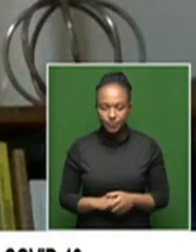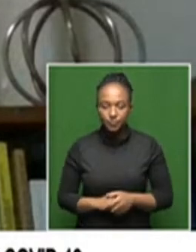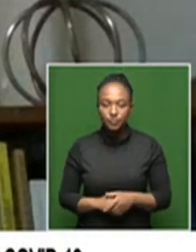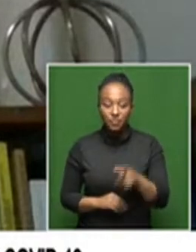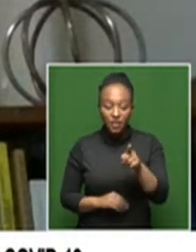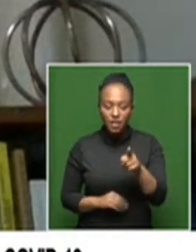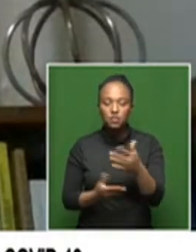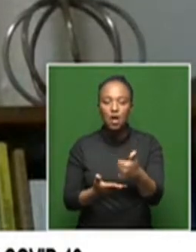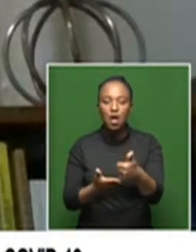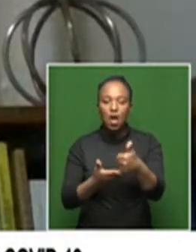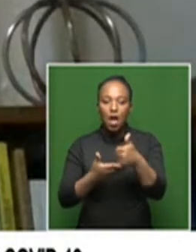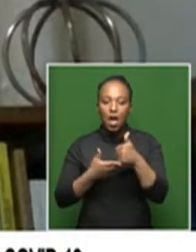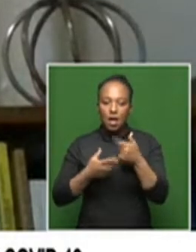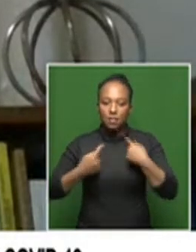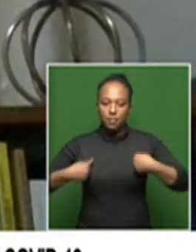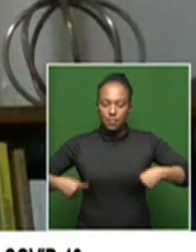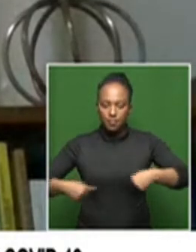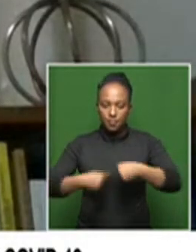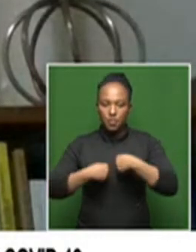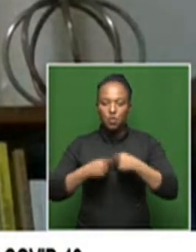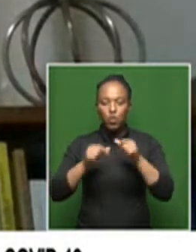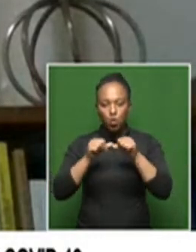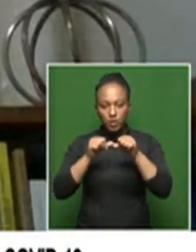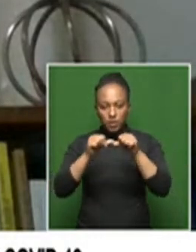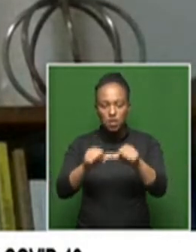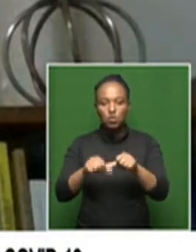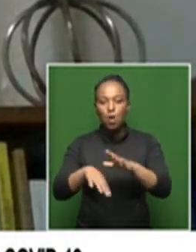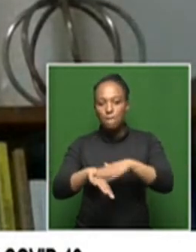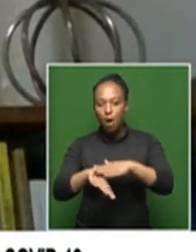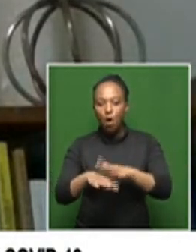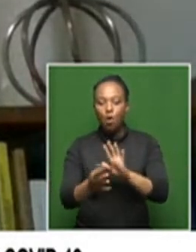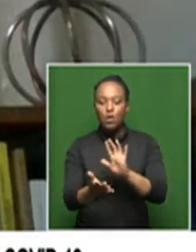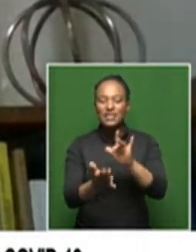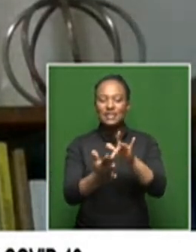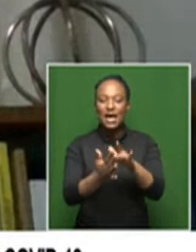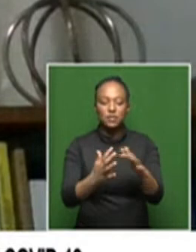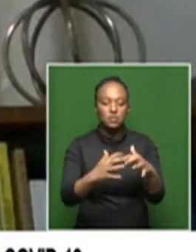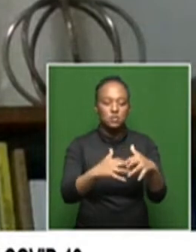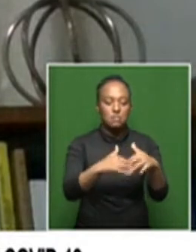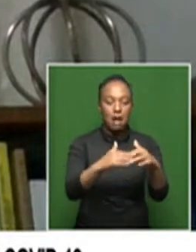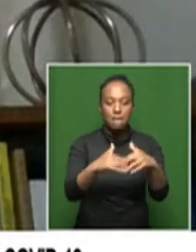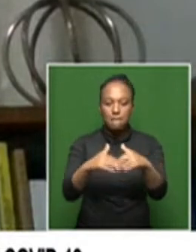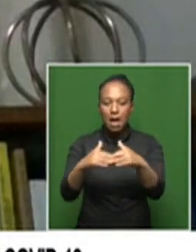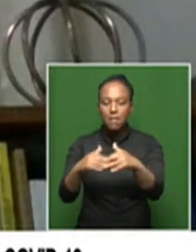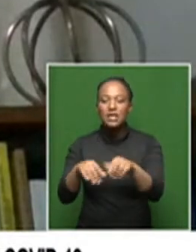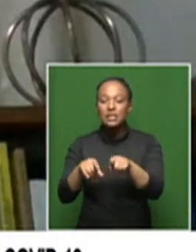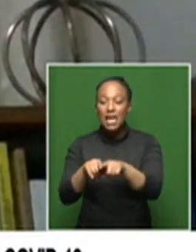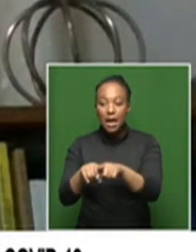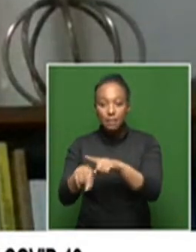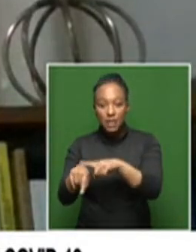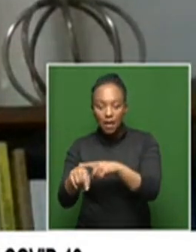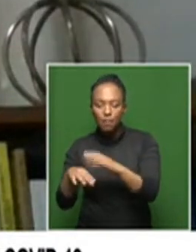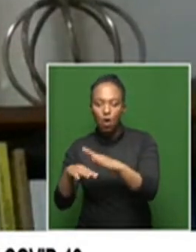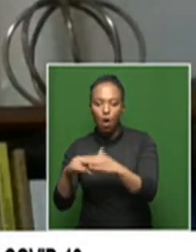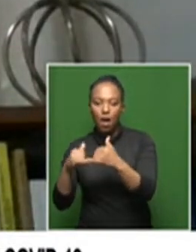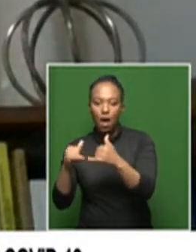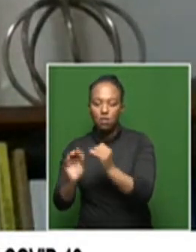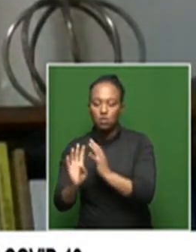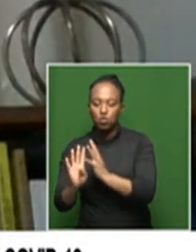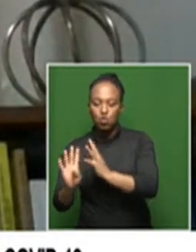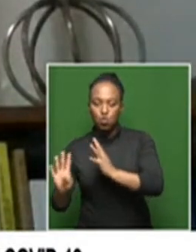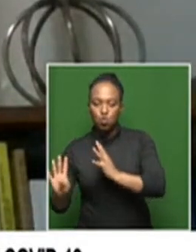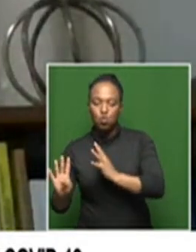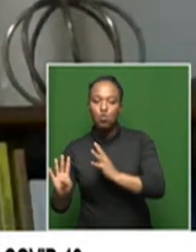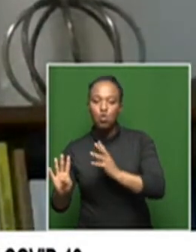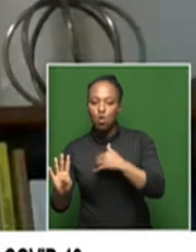to continuously bring up new sites, working on the virtual queues, so that we can ensure that people